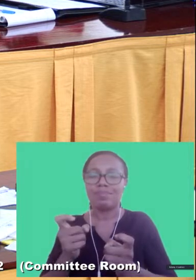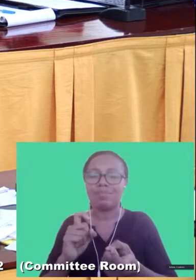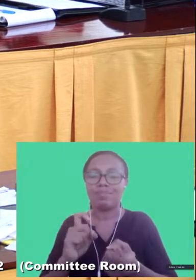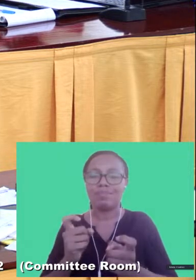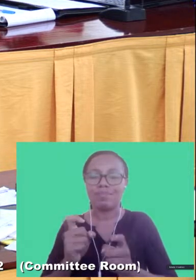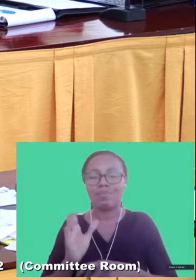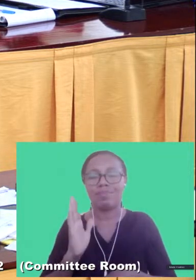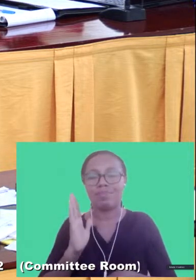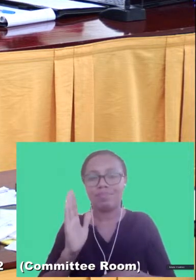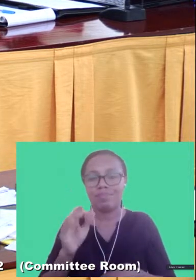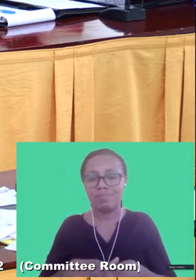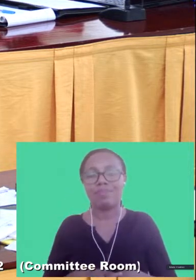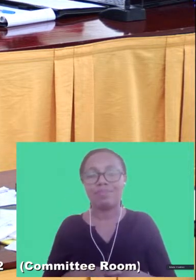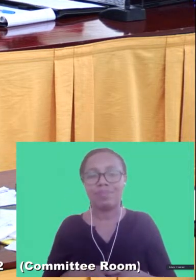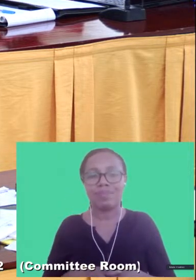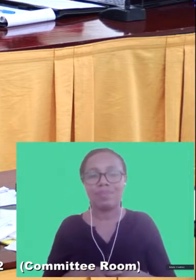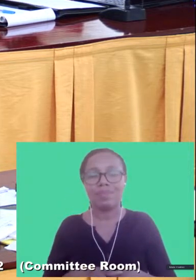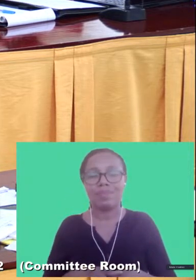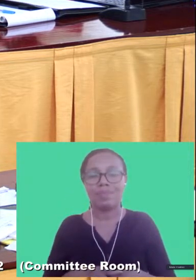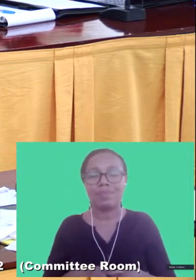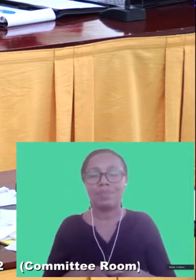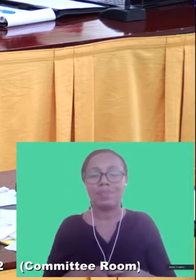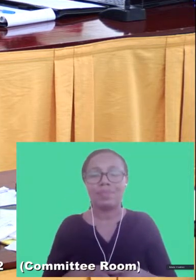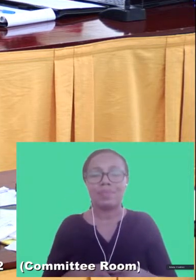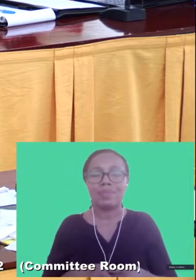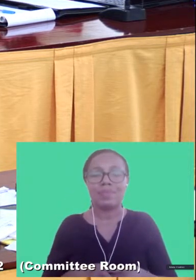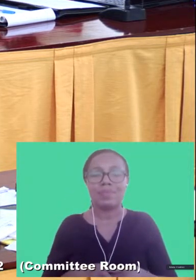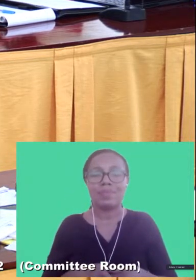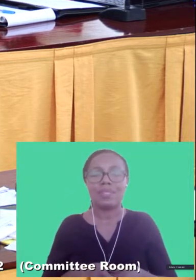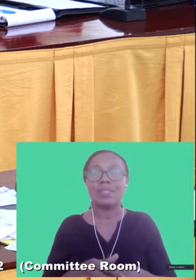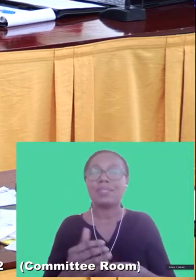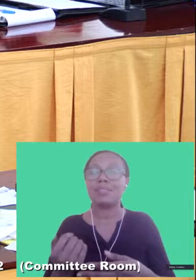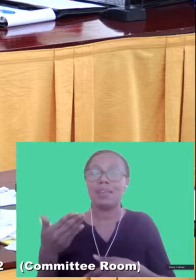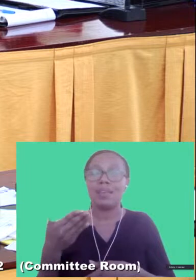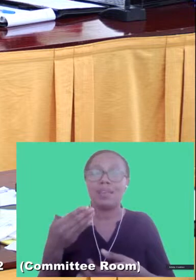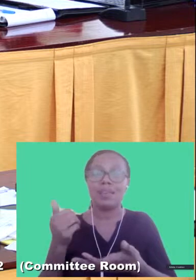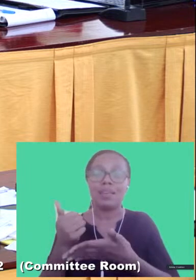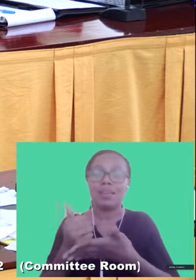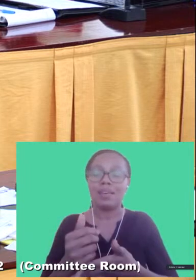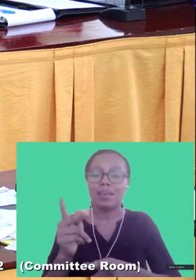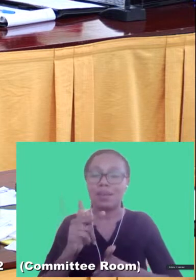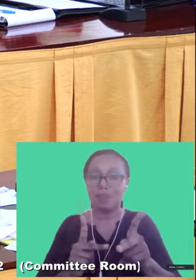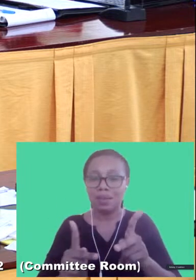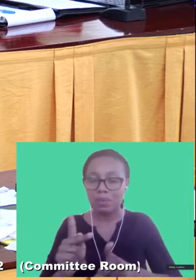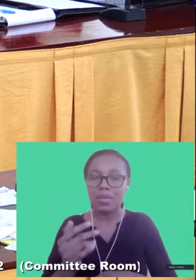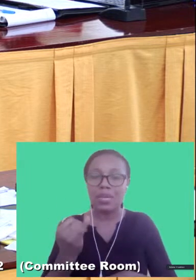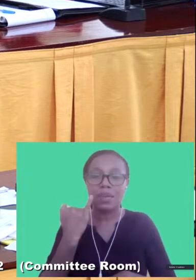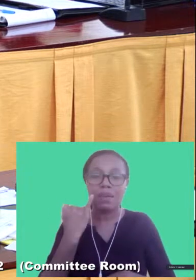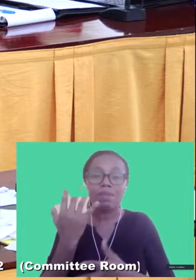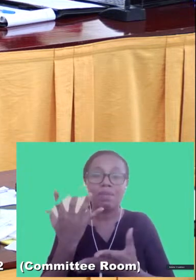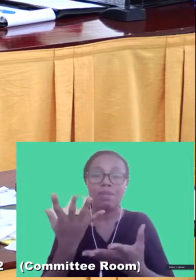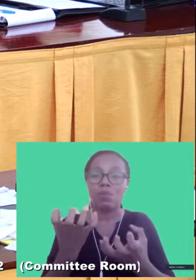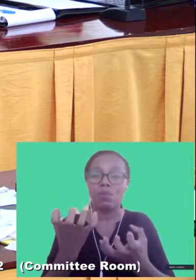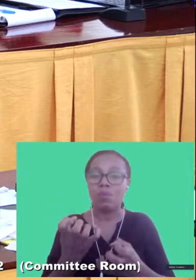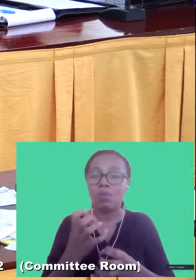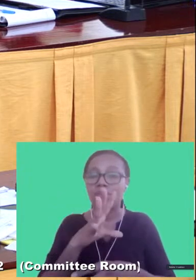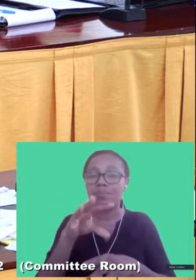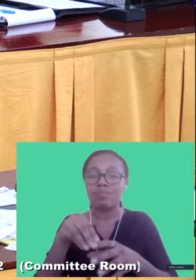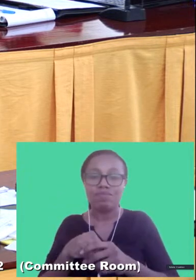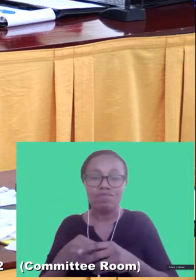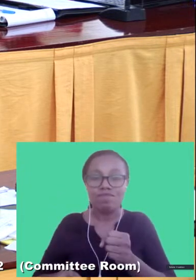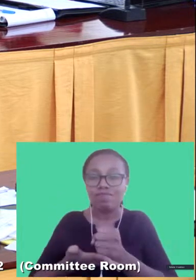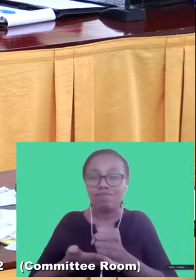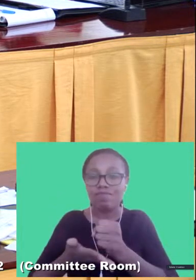of investment that they need to do properly. So, ma'am, there are a number of things that this ministry will be doing in order to bring a sense of